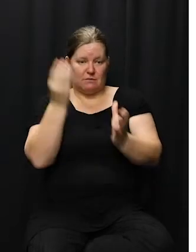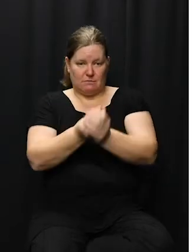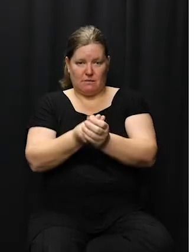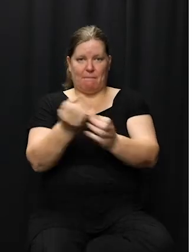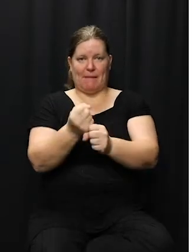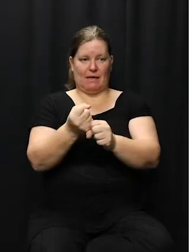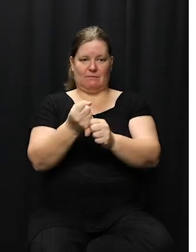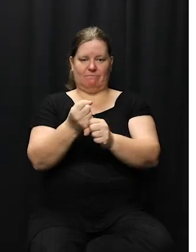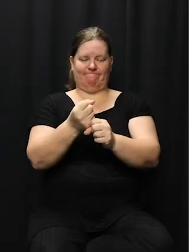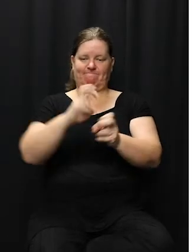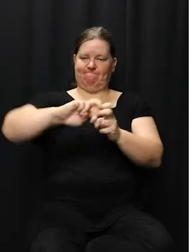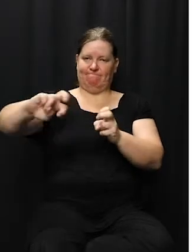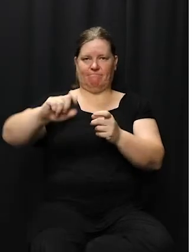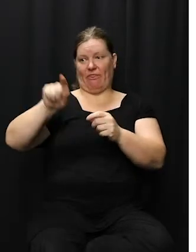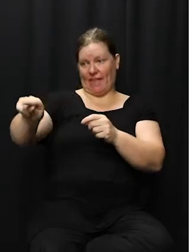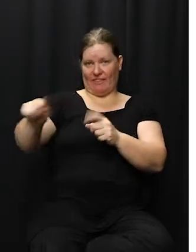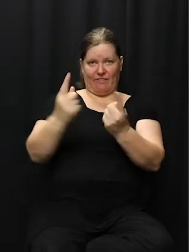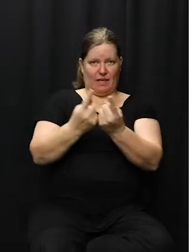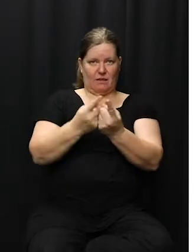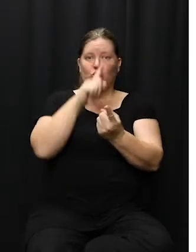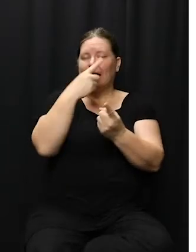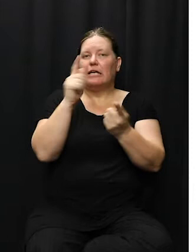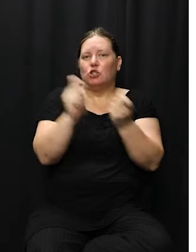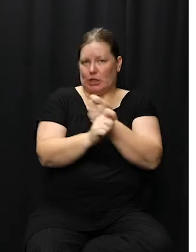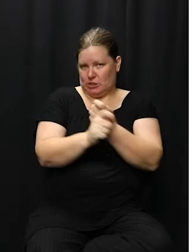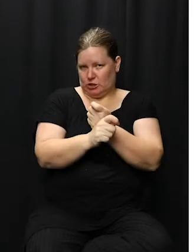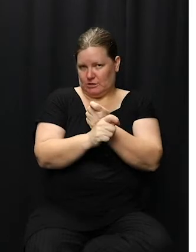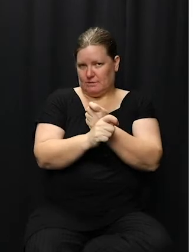sounds mean that thing. You can't change it.